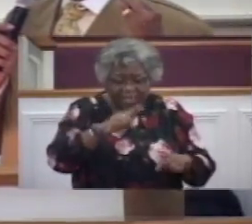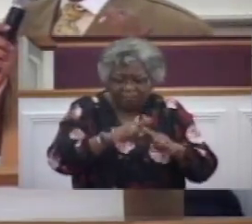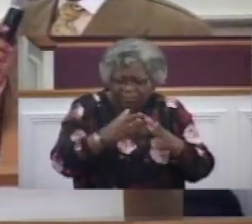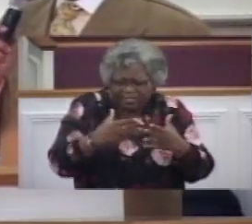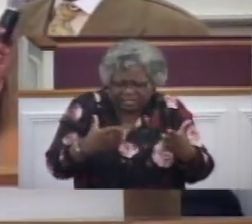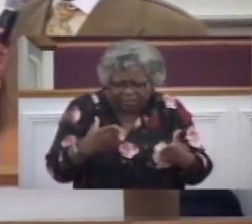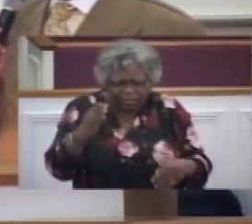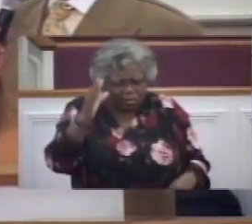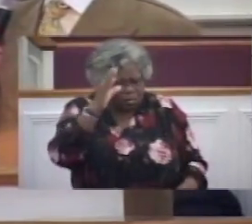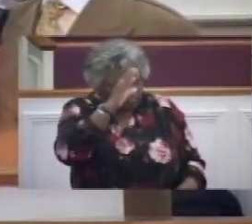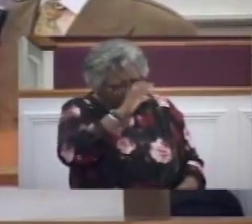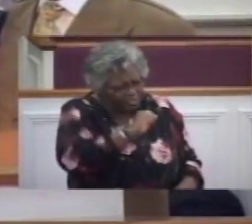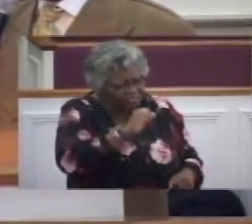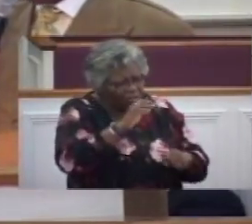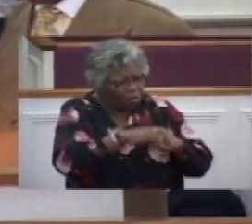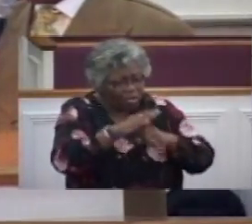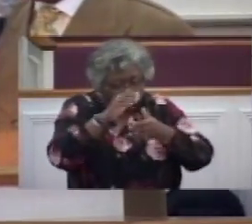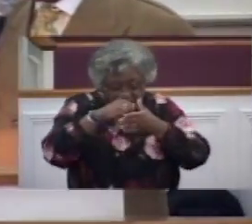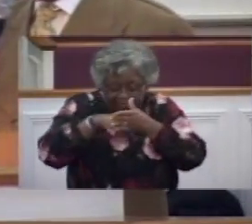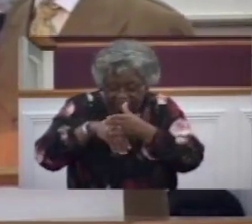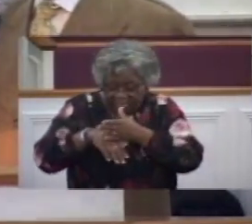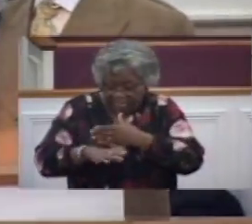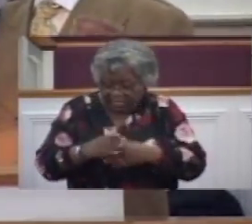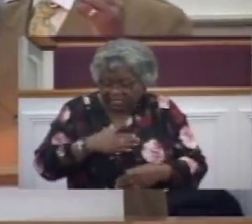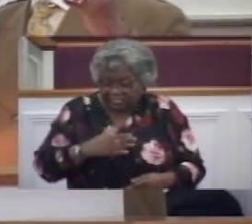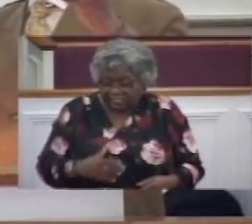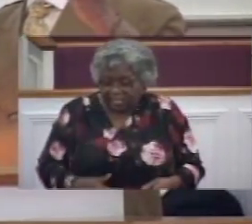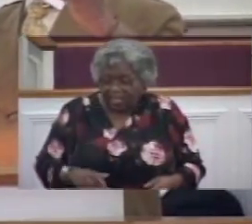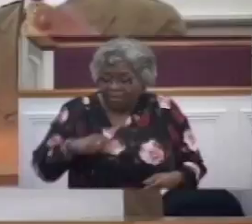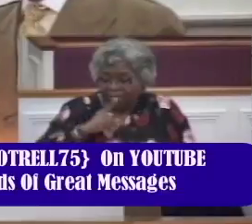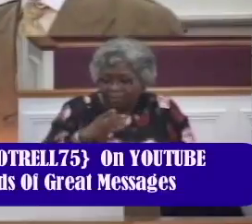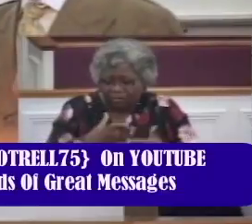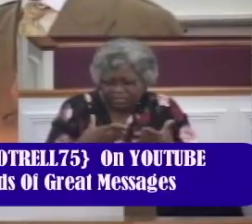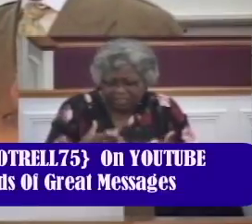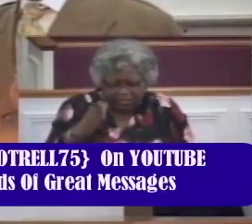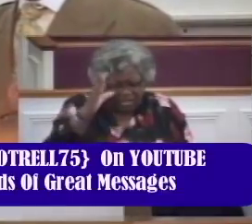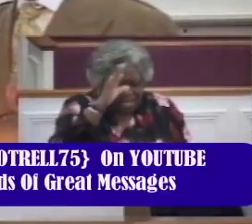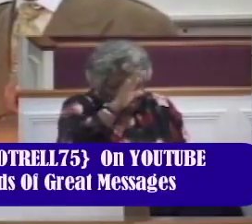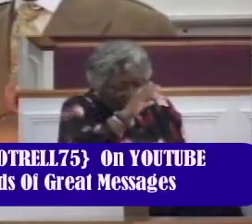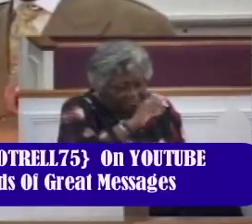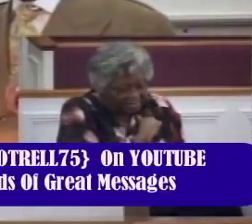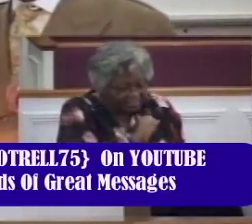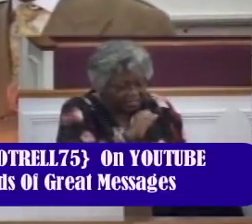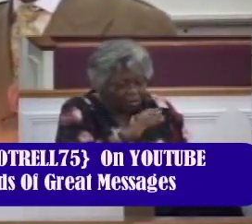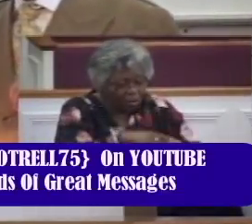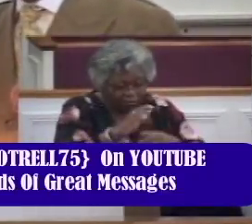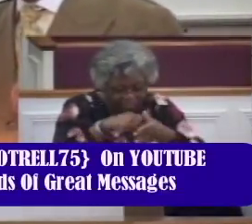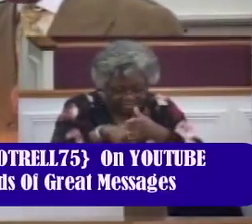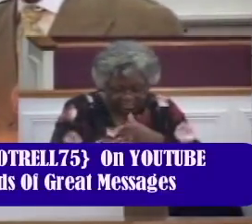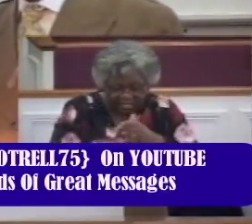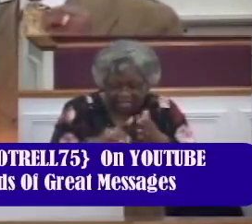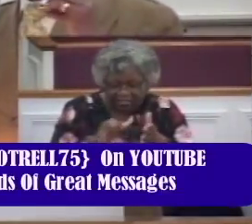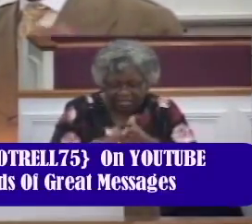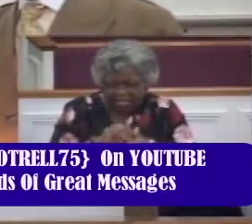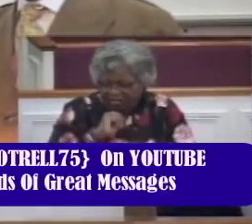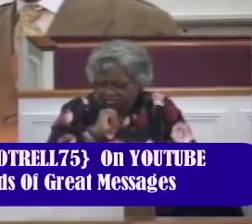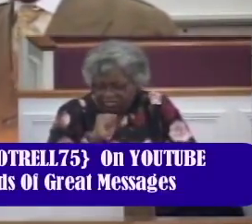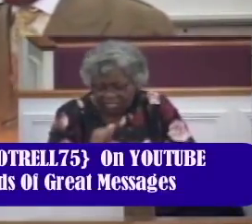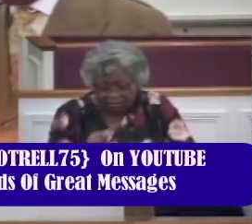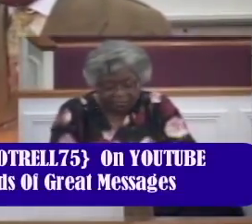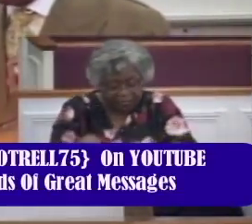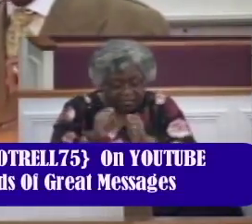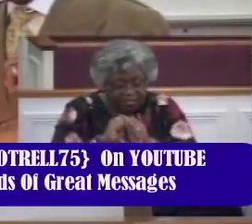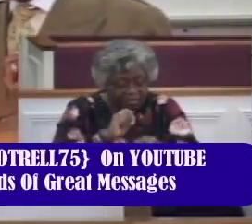was missing on the inside. There was something missing on the inside that did not empower